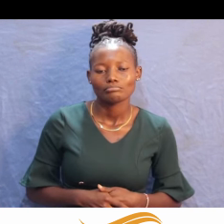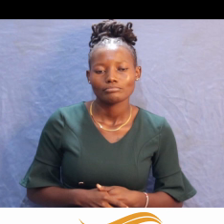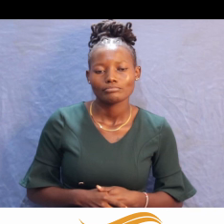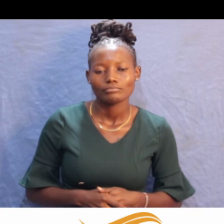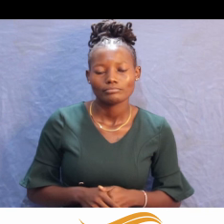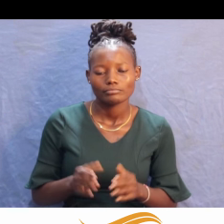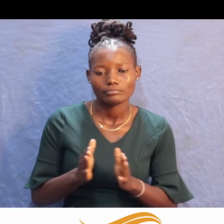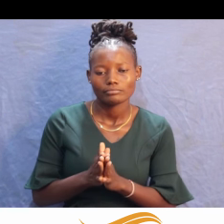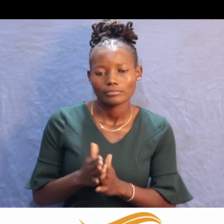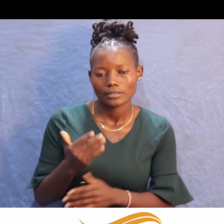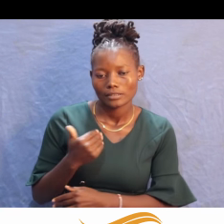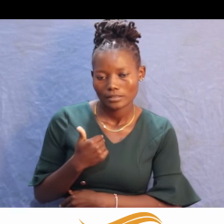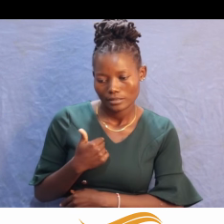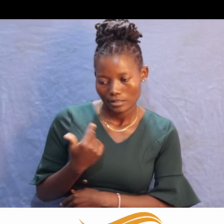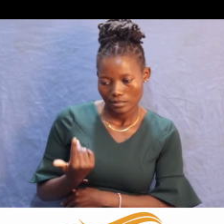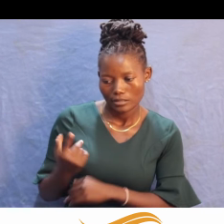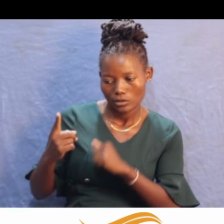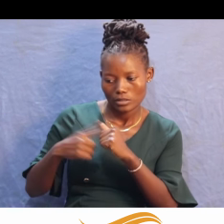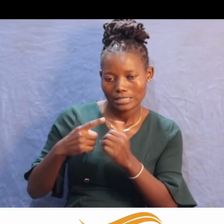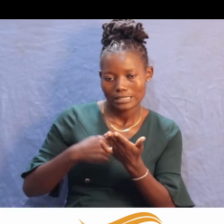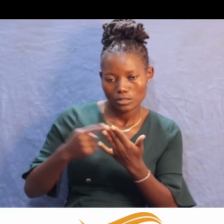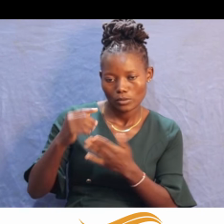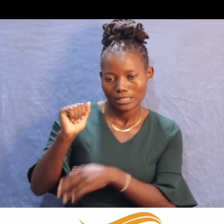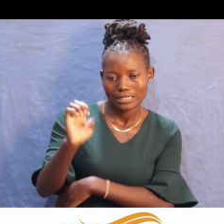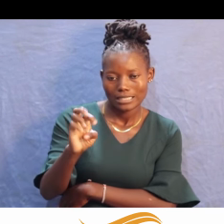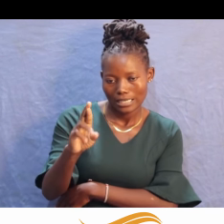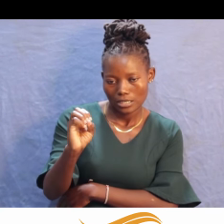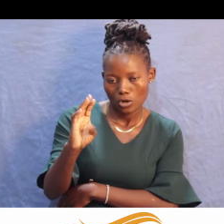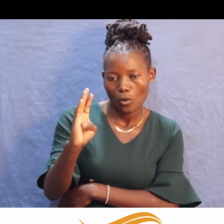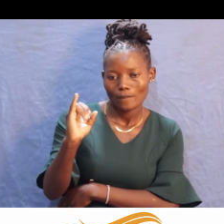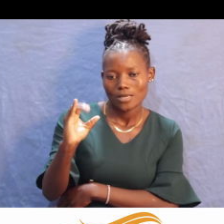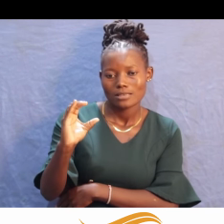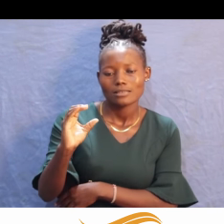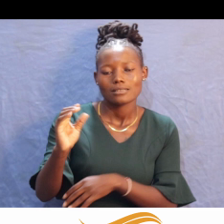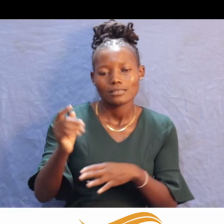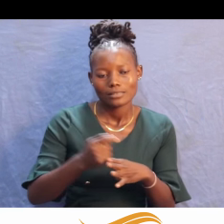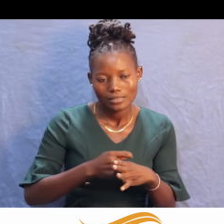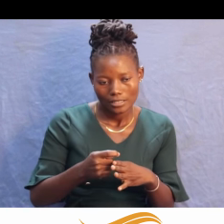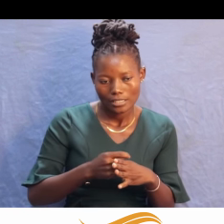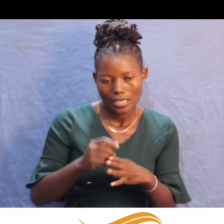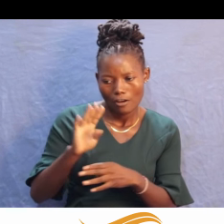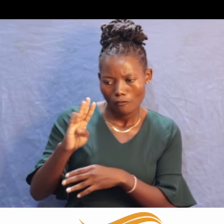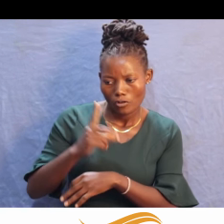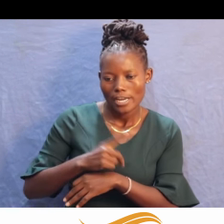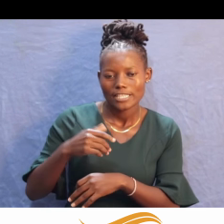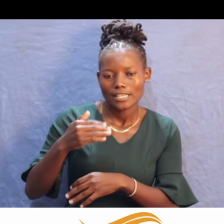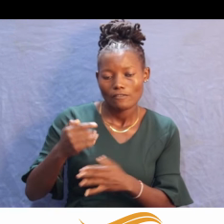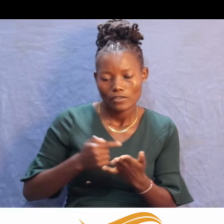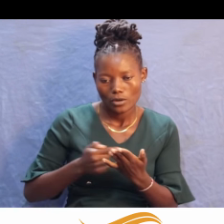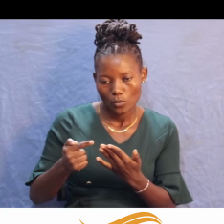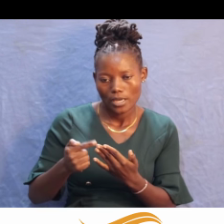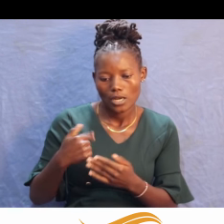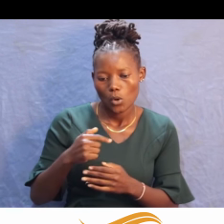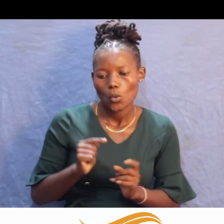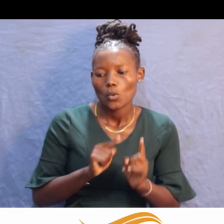And I take you on 6 weeks of aerobic exercise. Let's say 4 days a week, we go